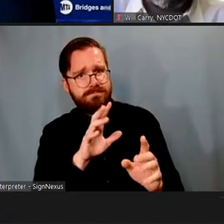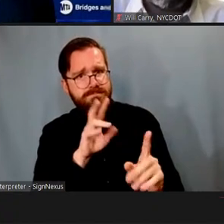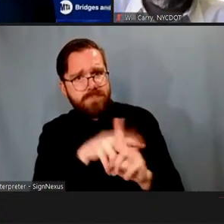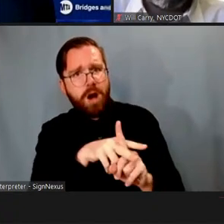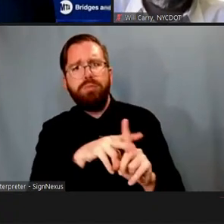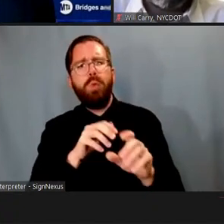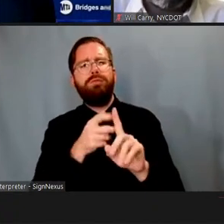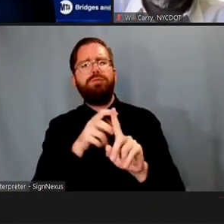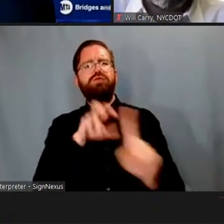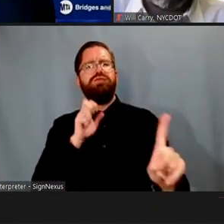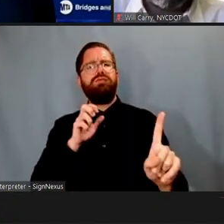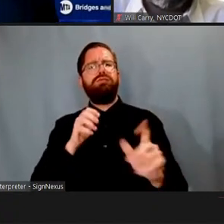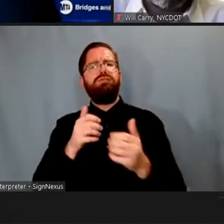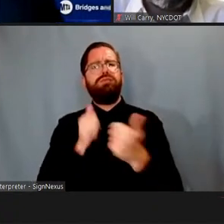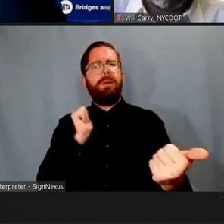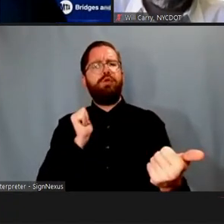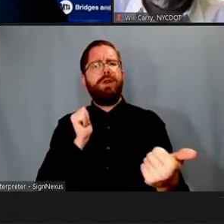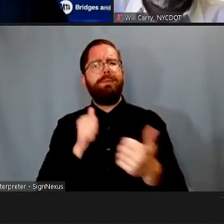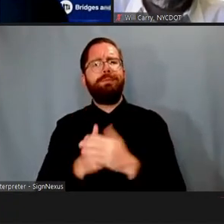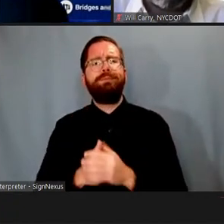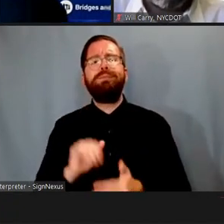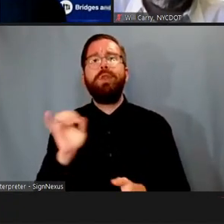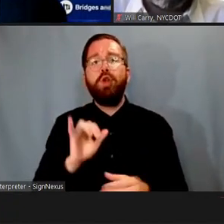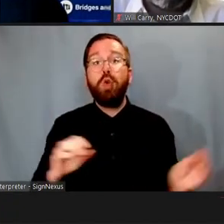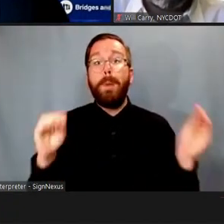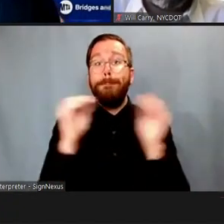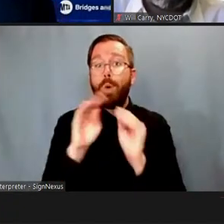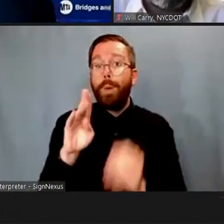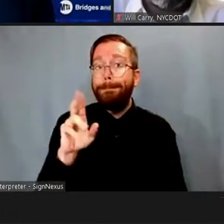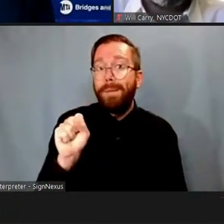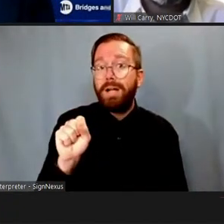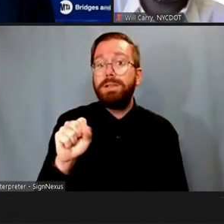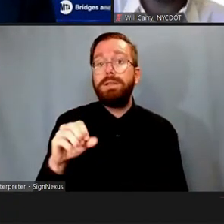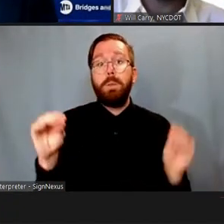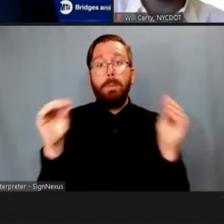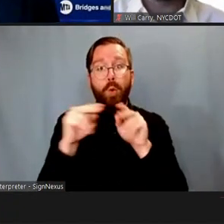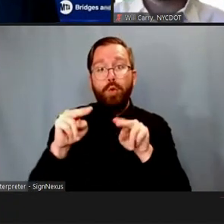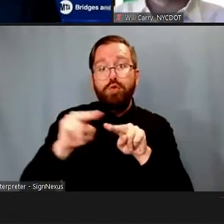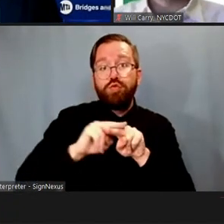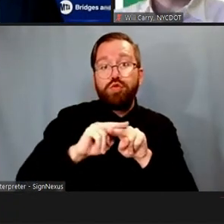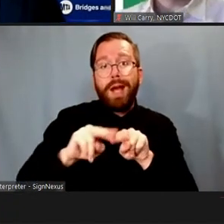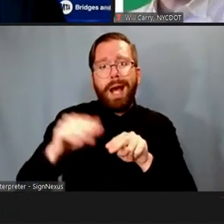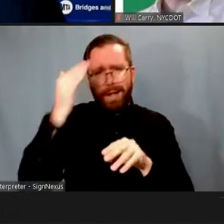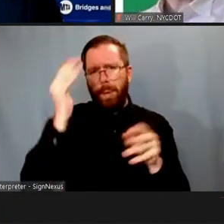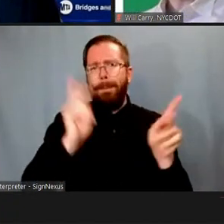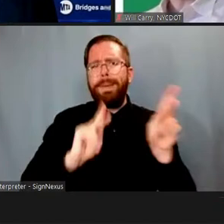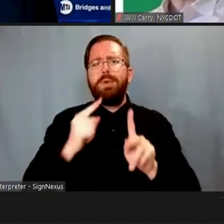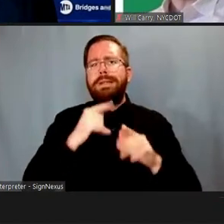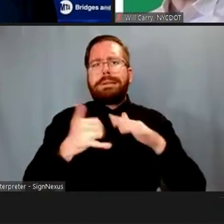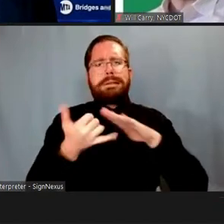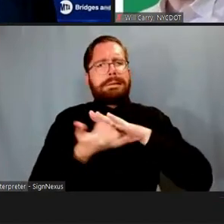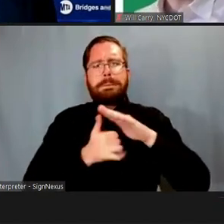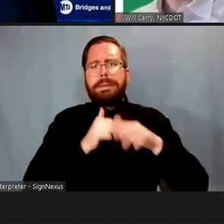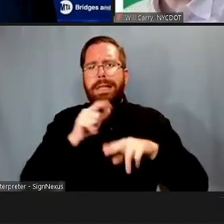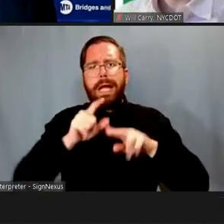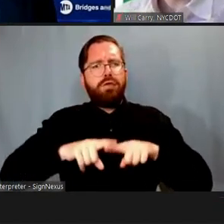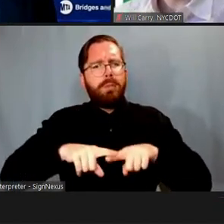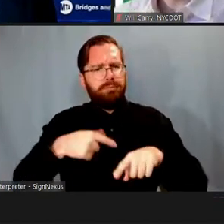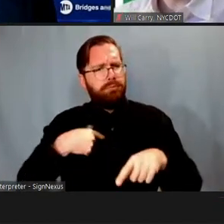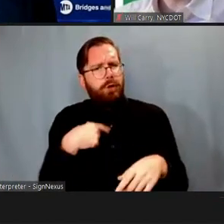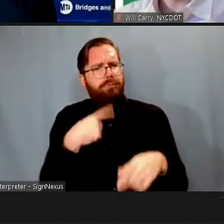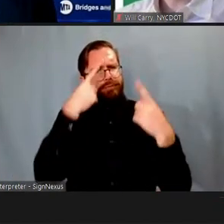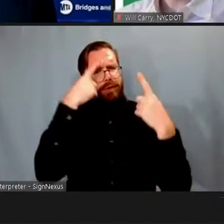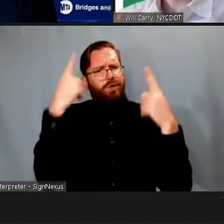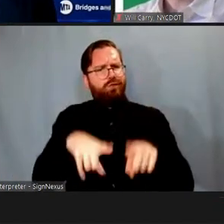more buses and trains right a lot of us are complaining about the trains the subways they're not reliable i'm not arguing with that